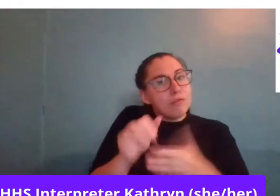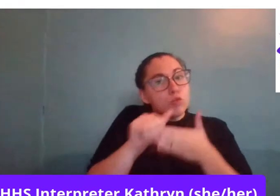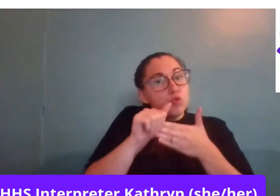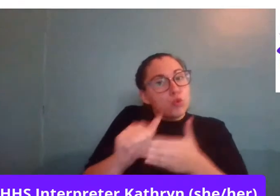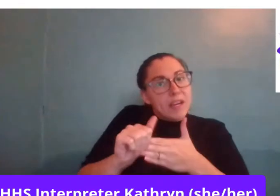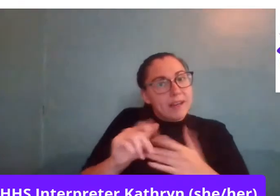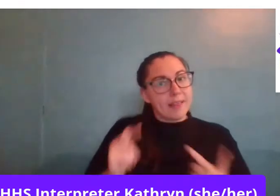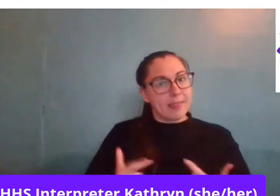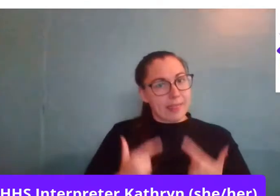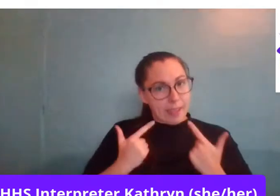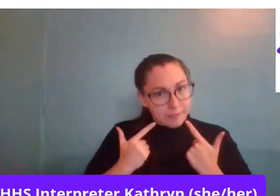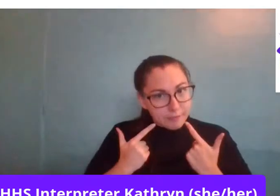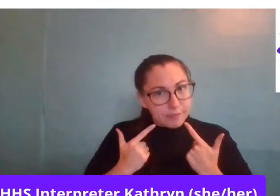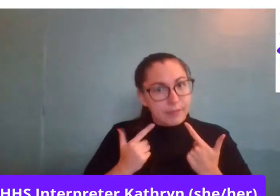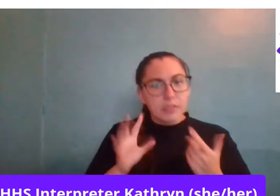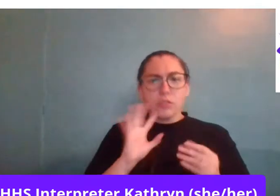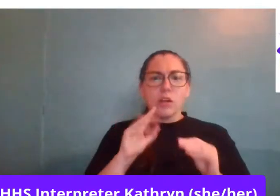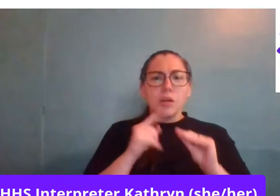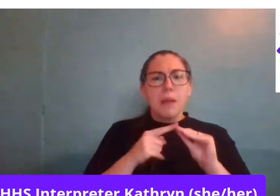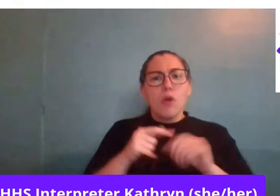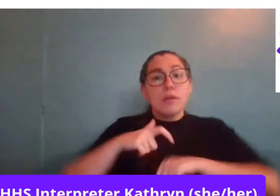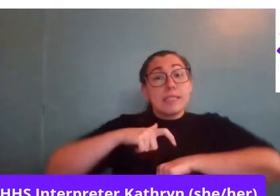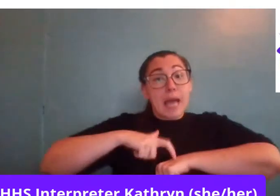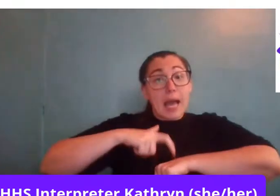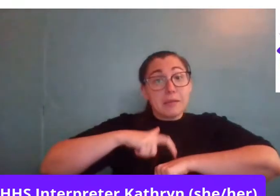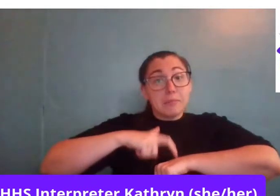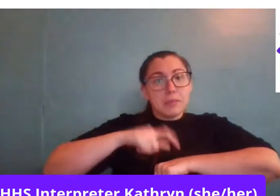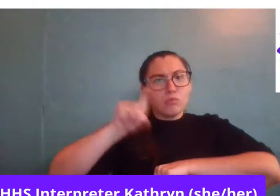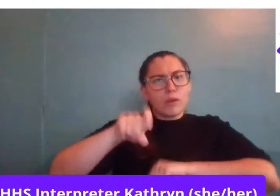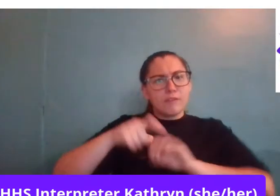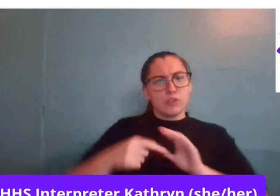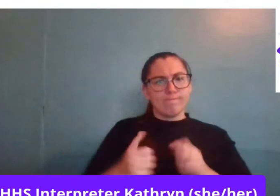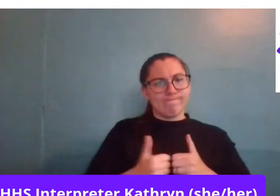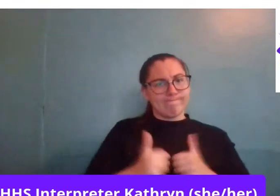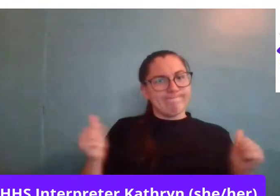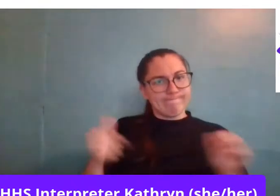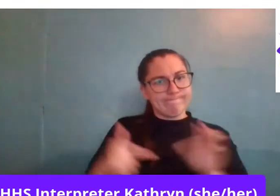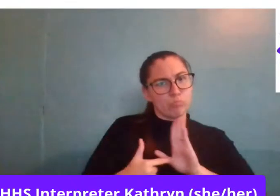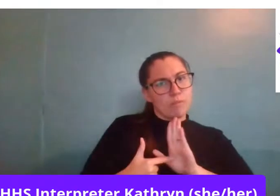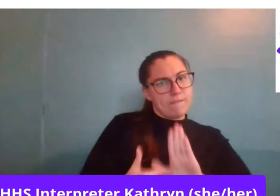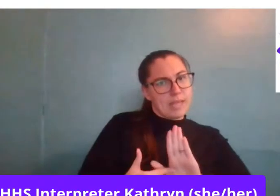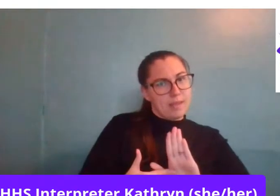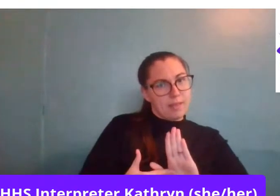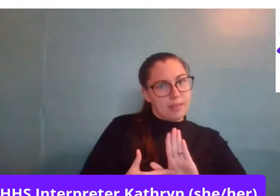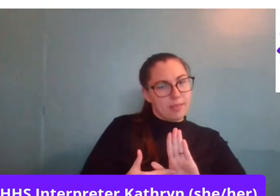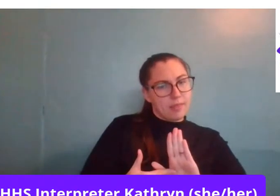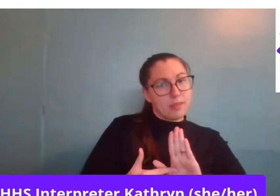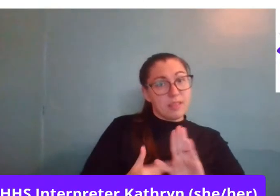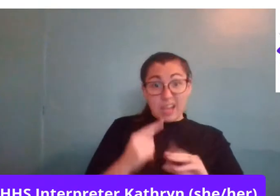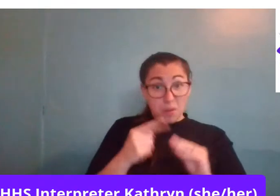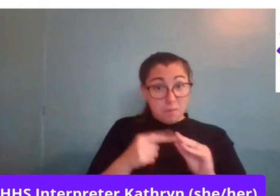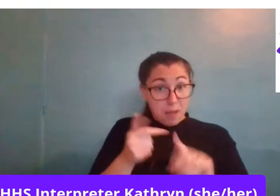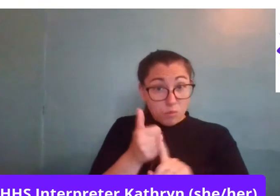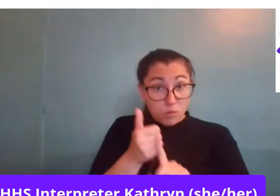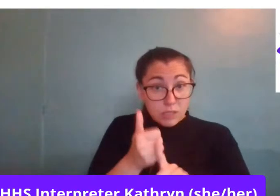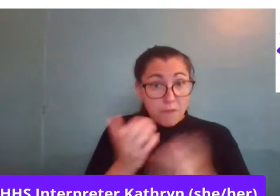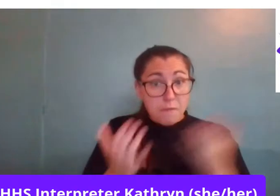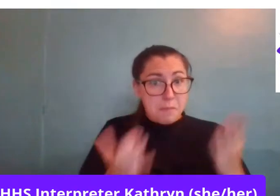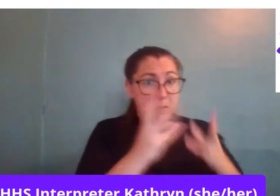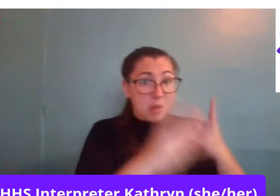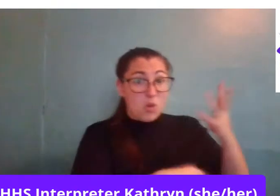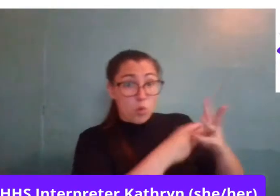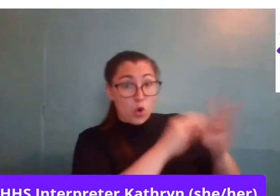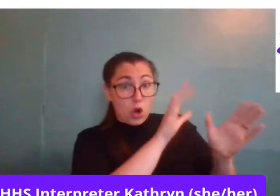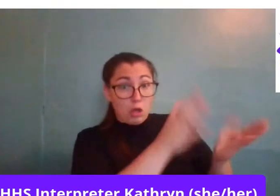that there are times that you have to reveal something about yourself that maybe the world doesn't know